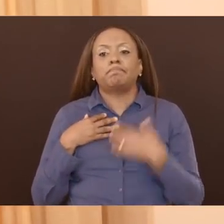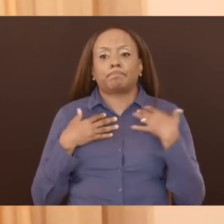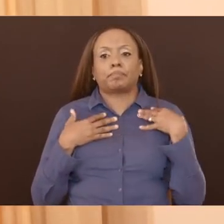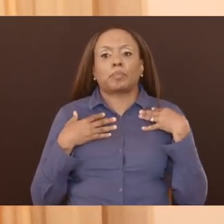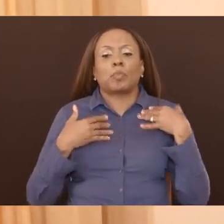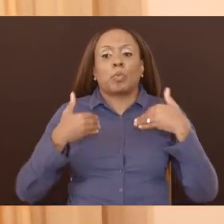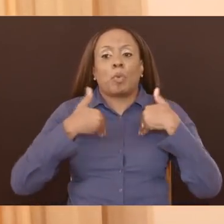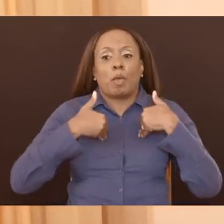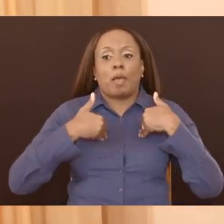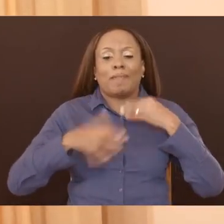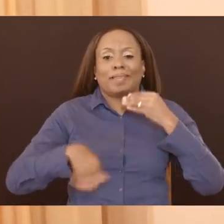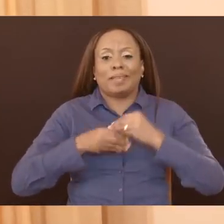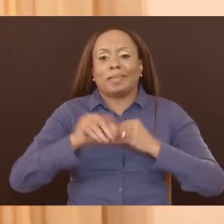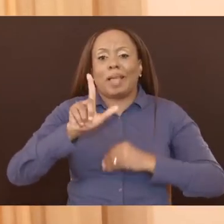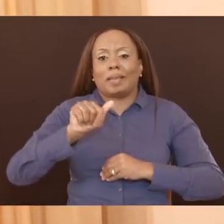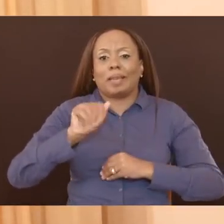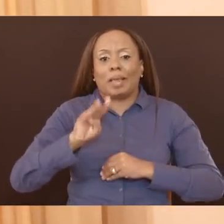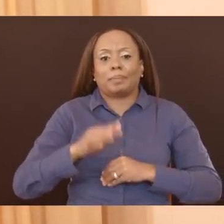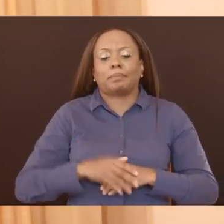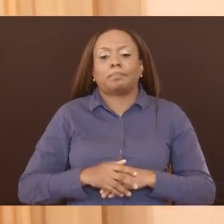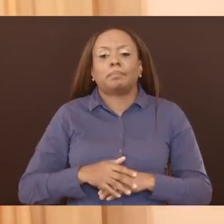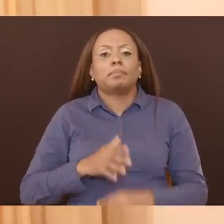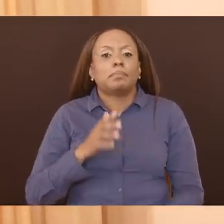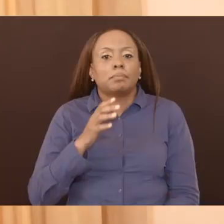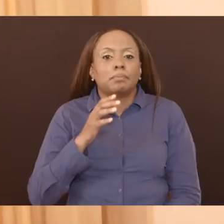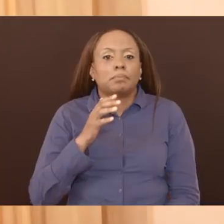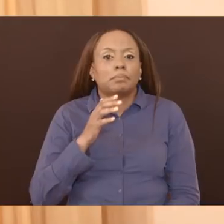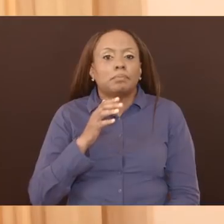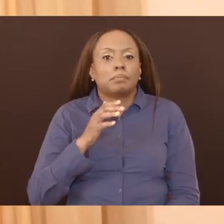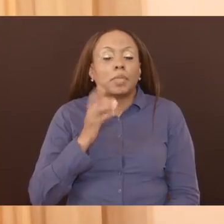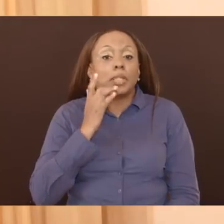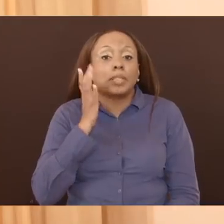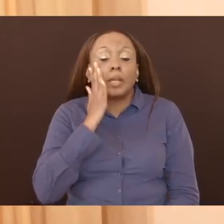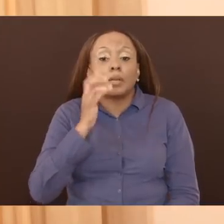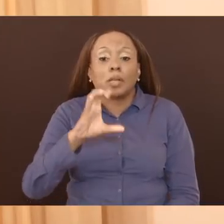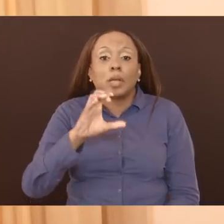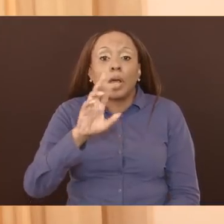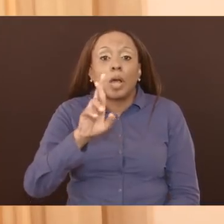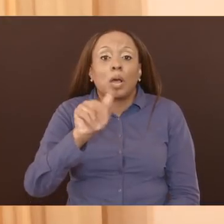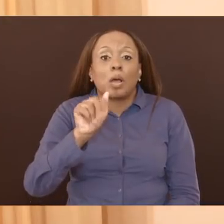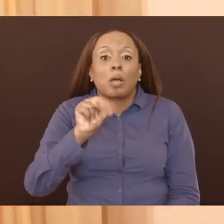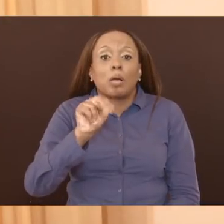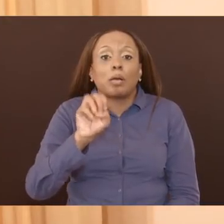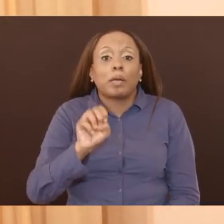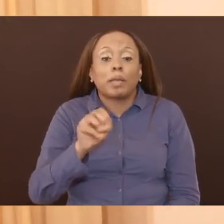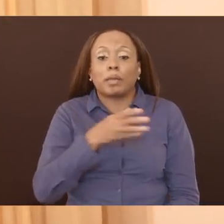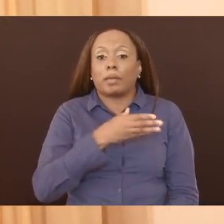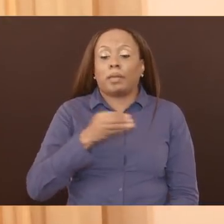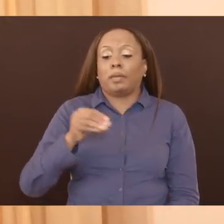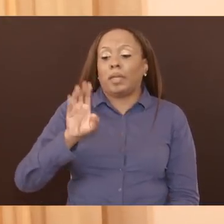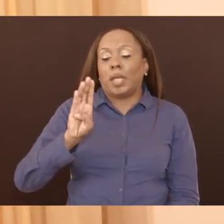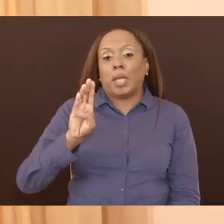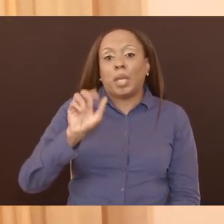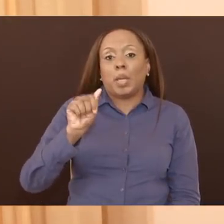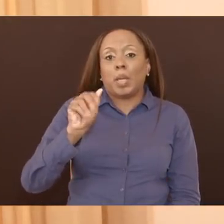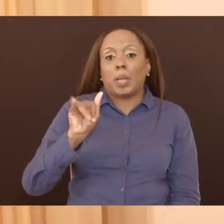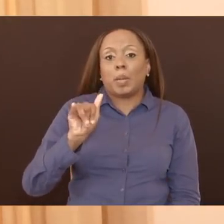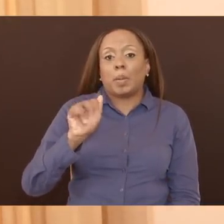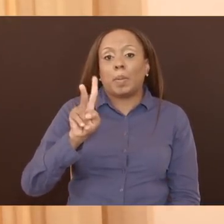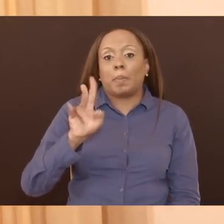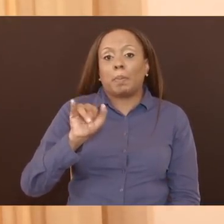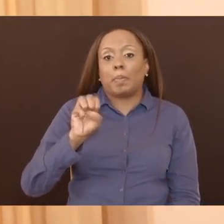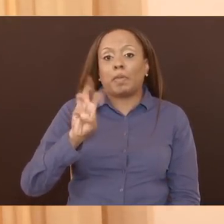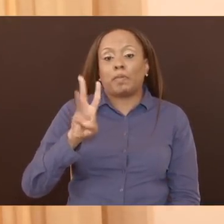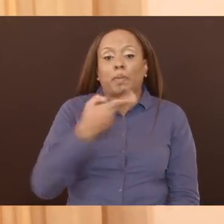knows, both at the Crane as well as at Bayview Hospital, that are helping us in this effort. As I said, why test? The earlier